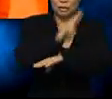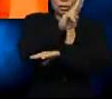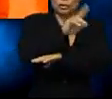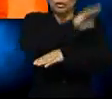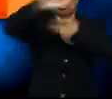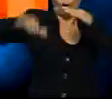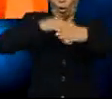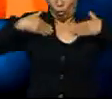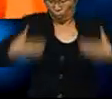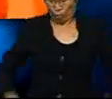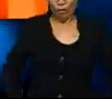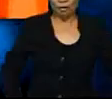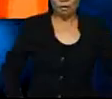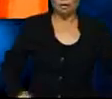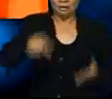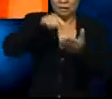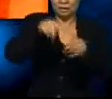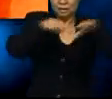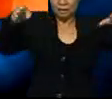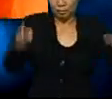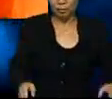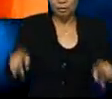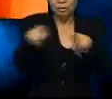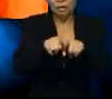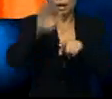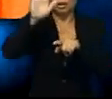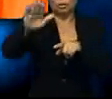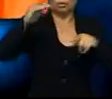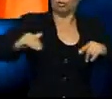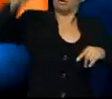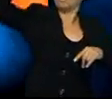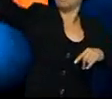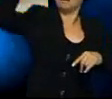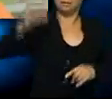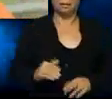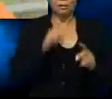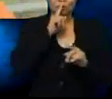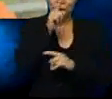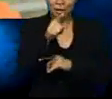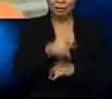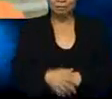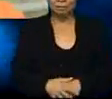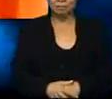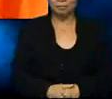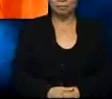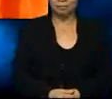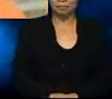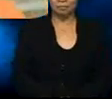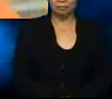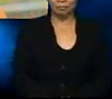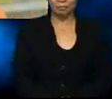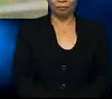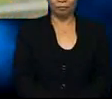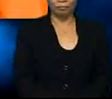Maybe we can use your entire body. This table looks like it's just about your height. Really?